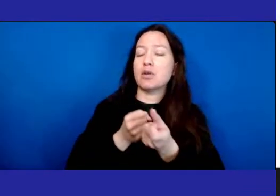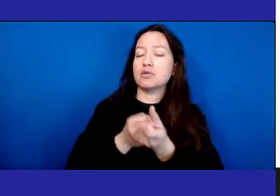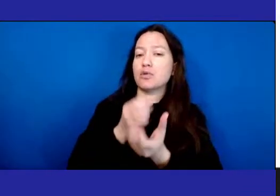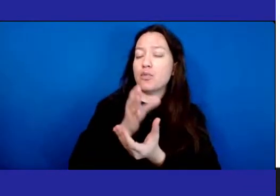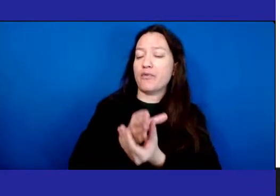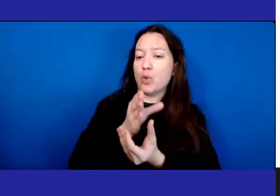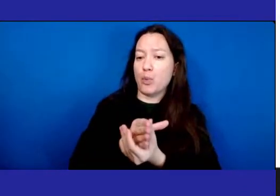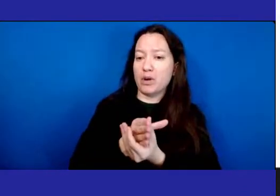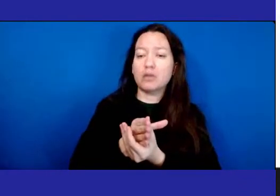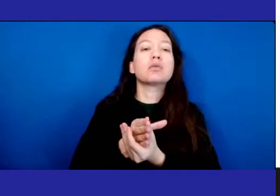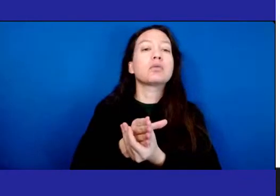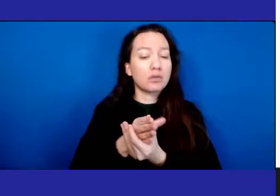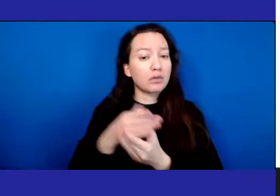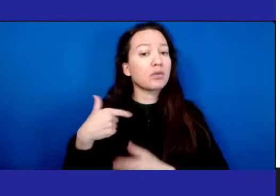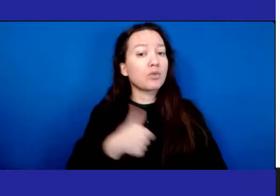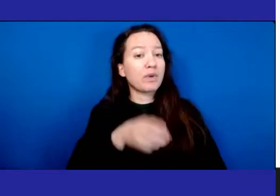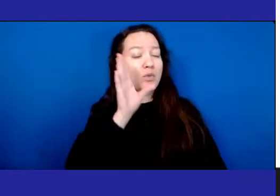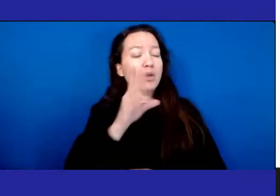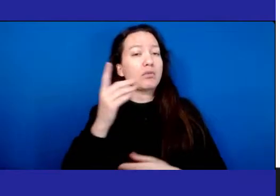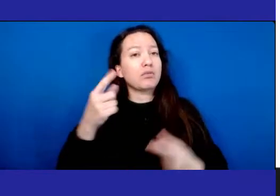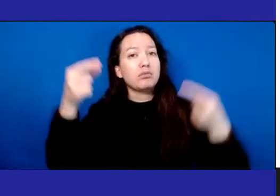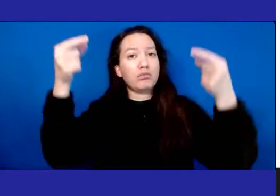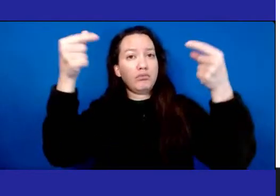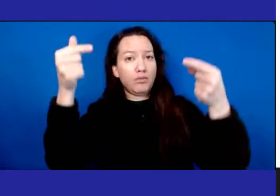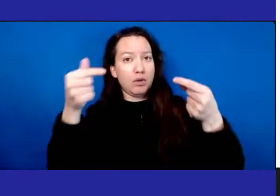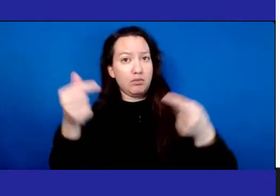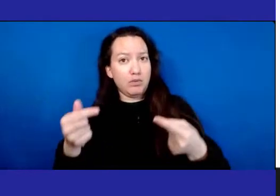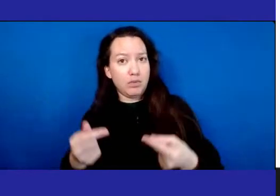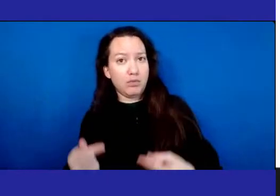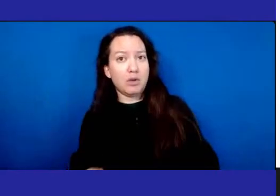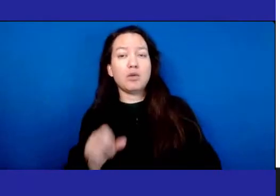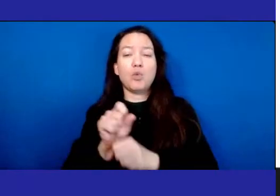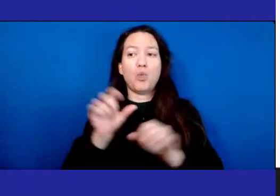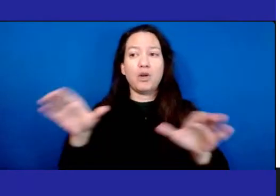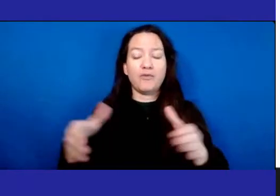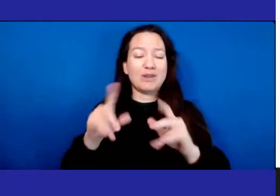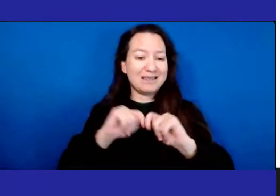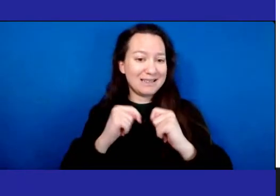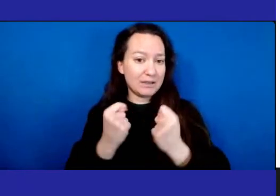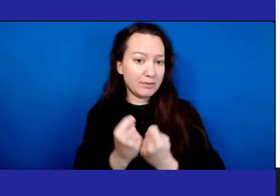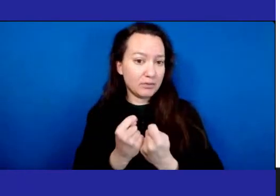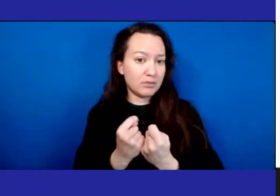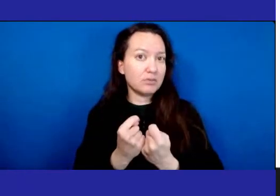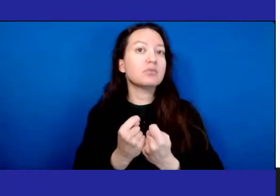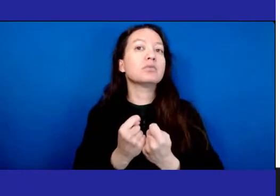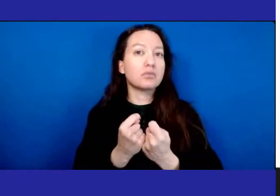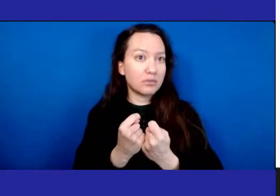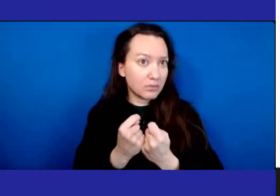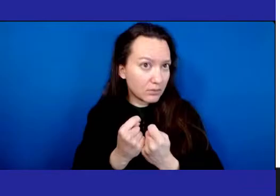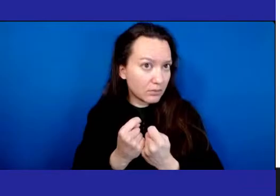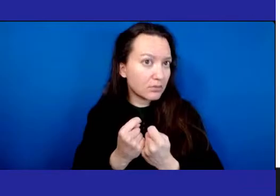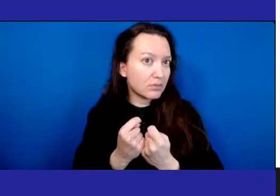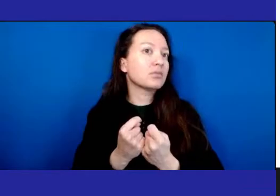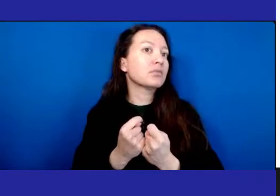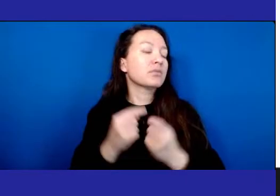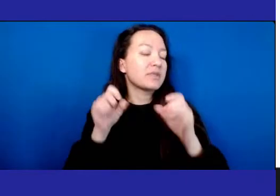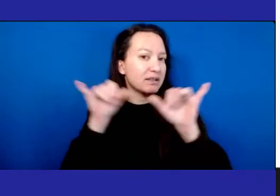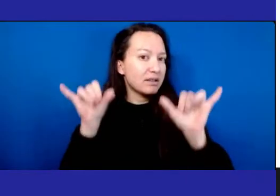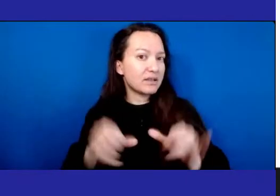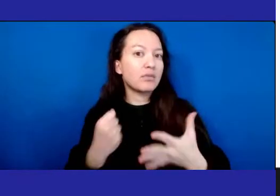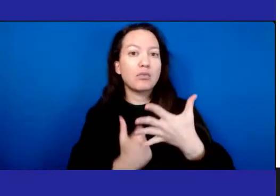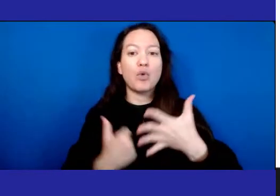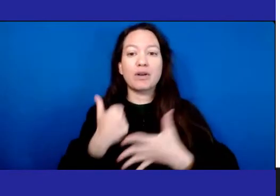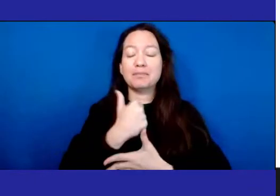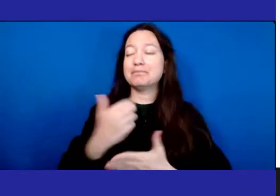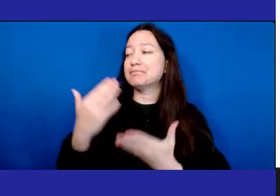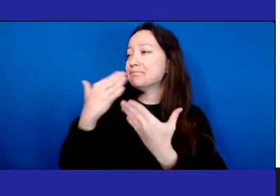and we will align with workforce needs, accreditation standards, and system priorities. I would like to thank